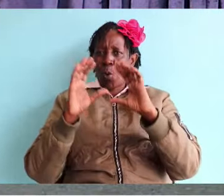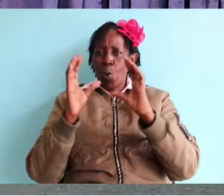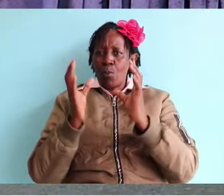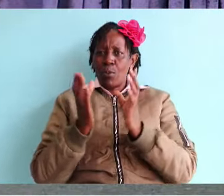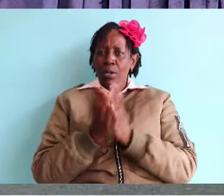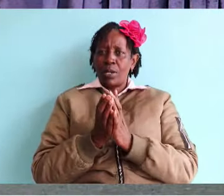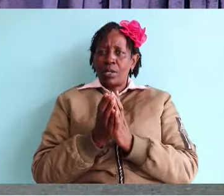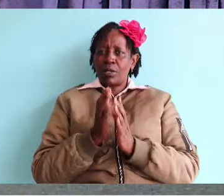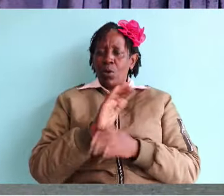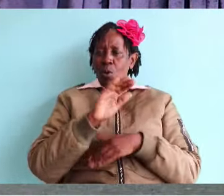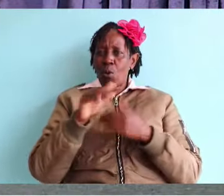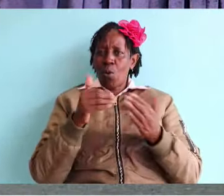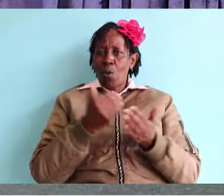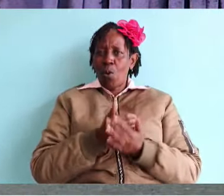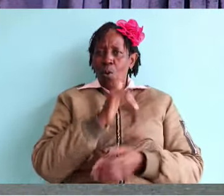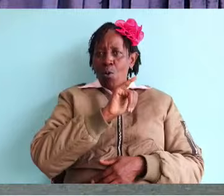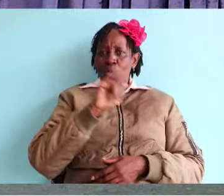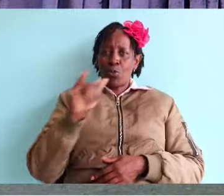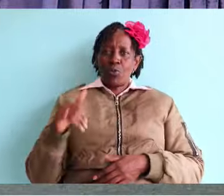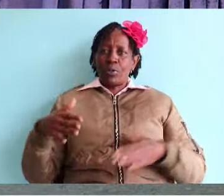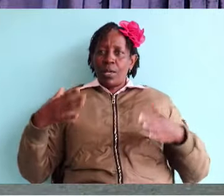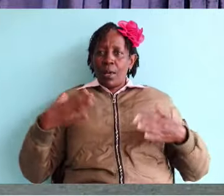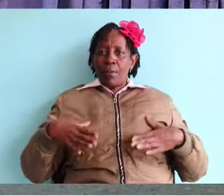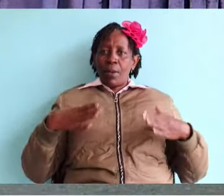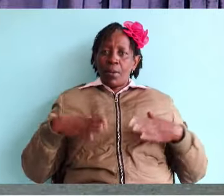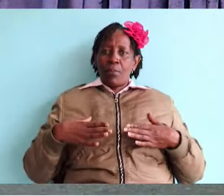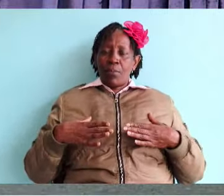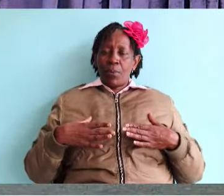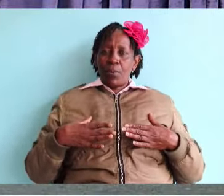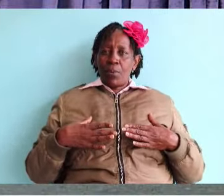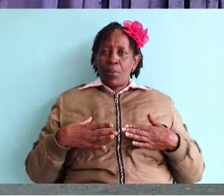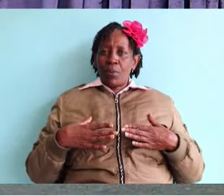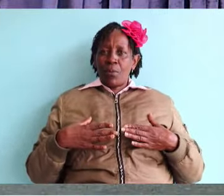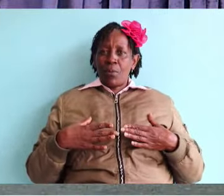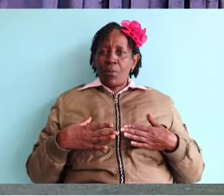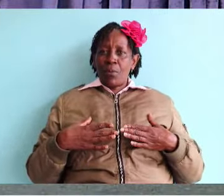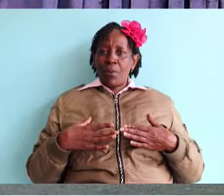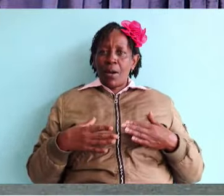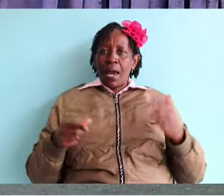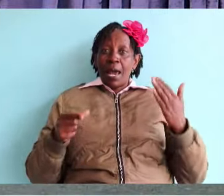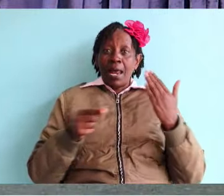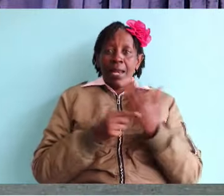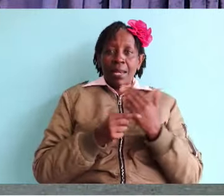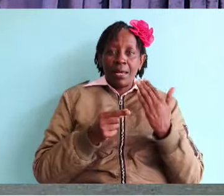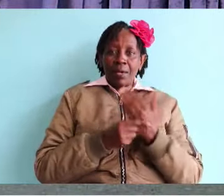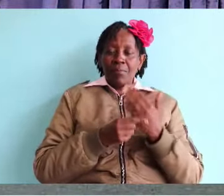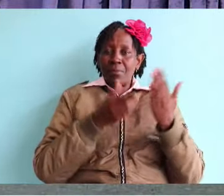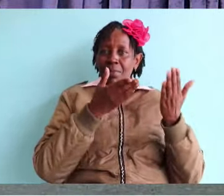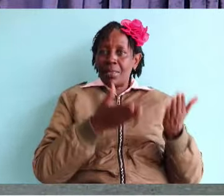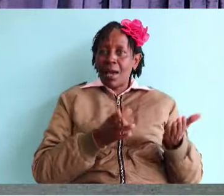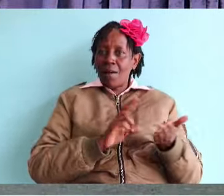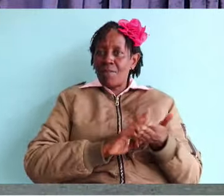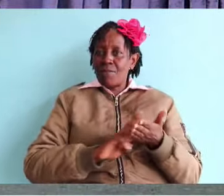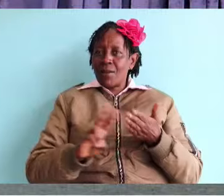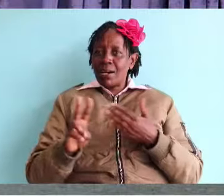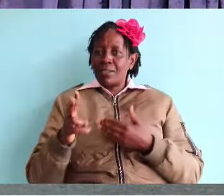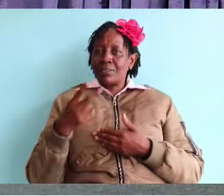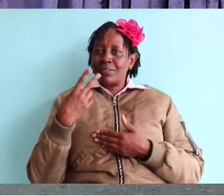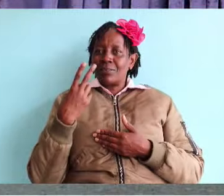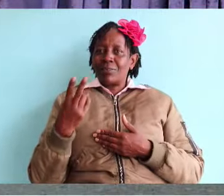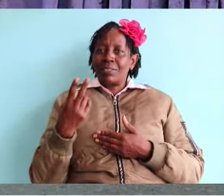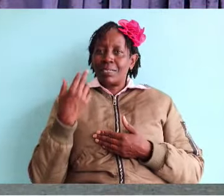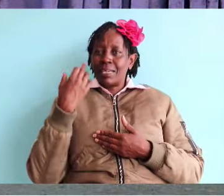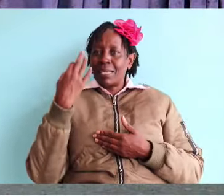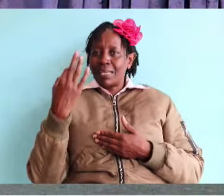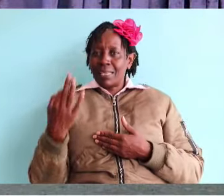other peoples, and they are mentioned there in verse 23, the Naphtali, the Asher,